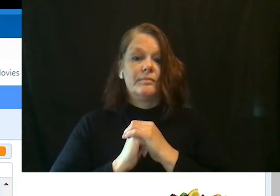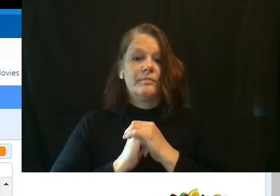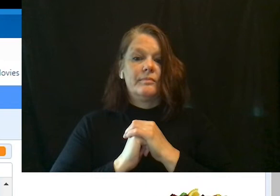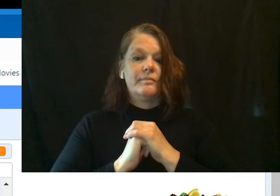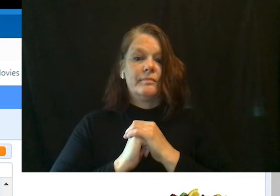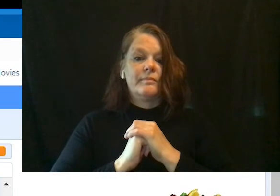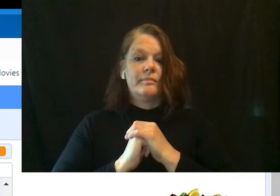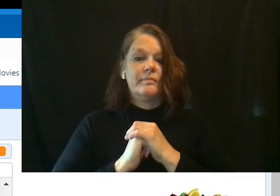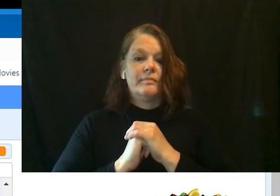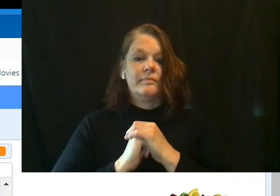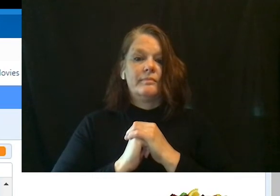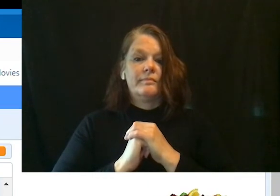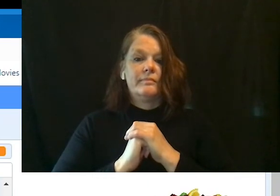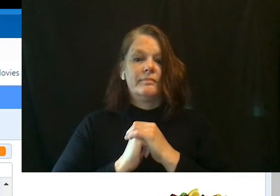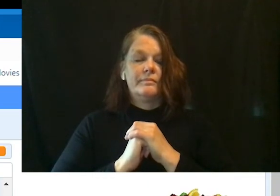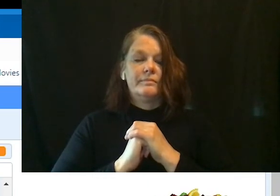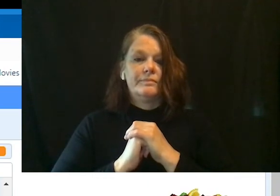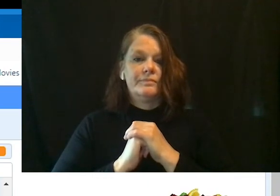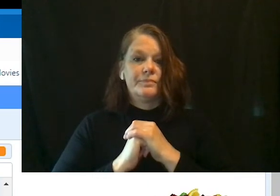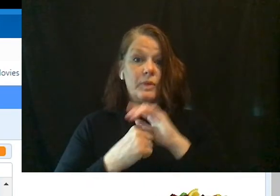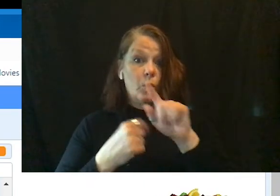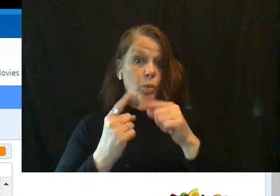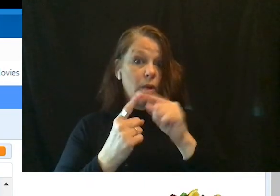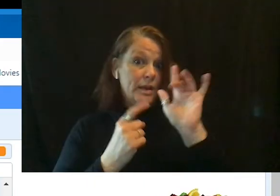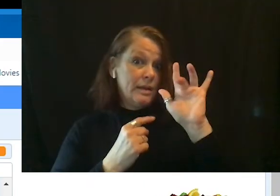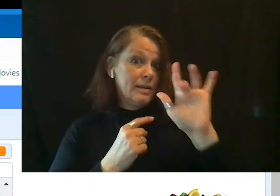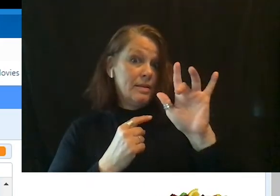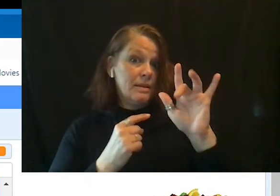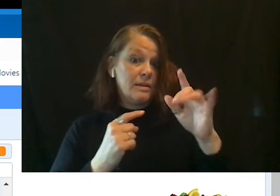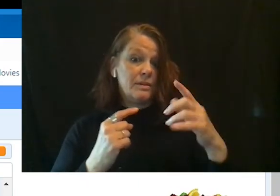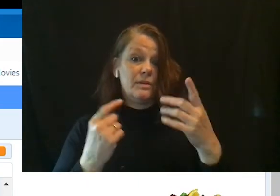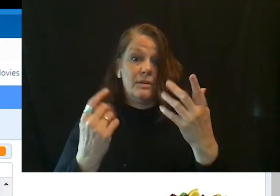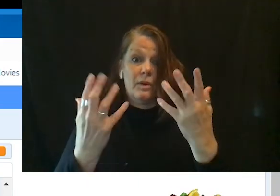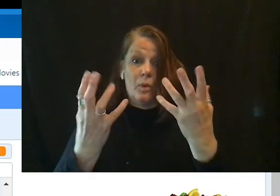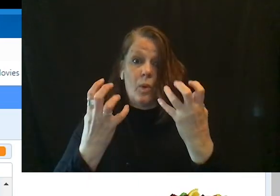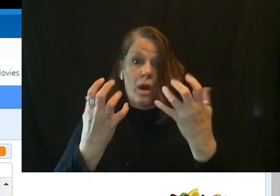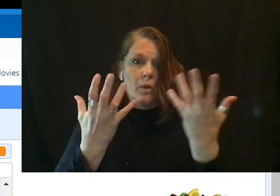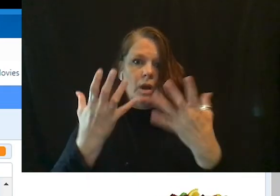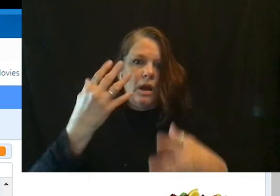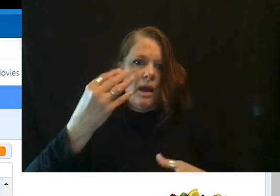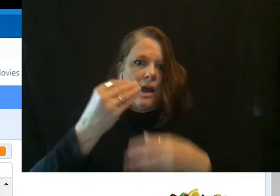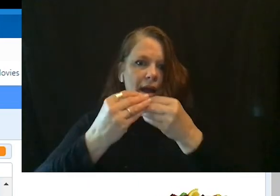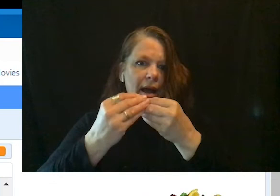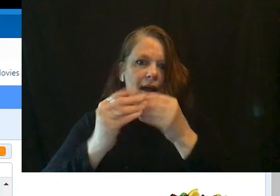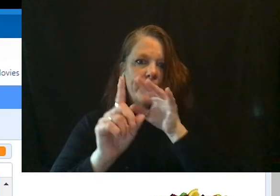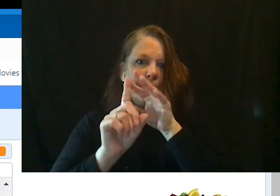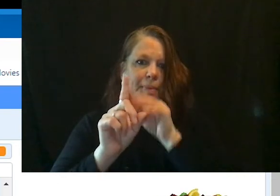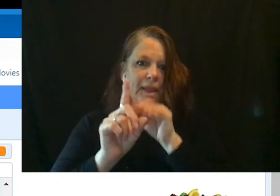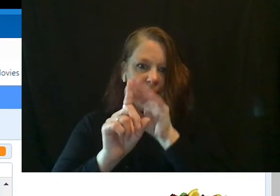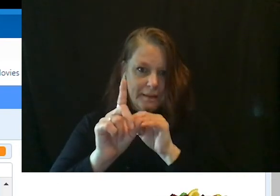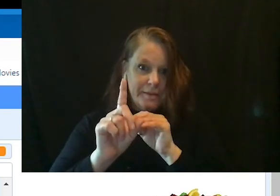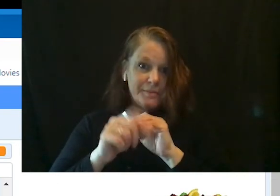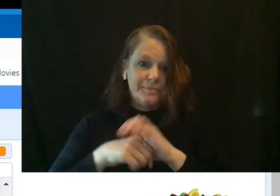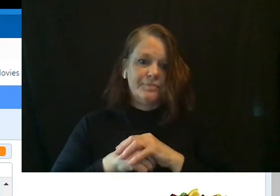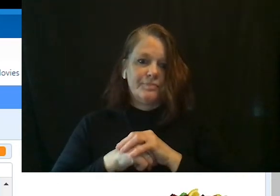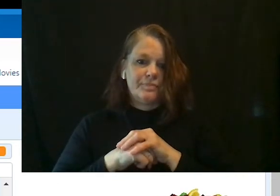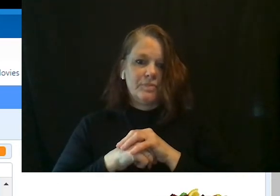So when it's clicked, we are going to want it to add